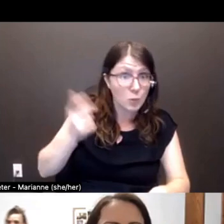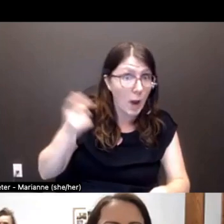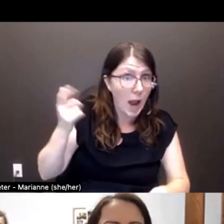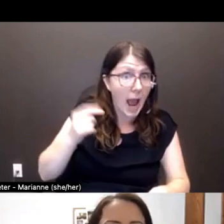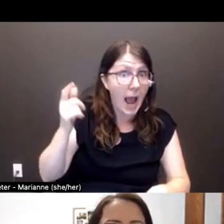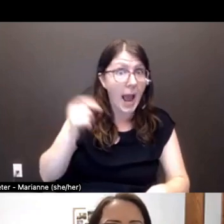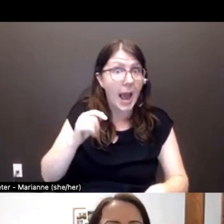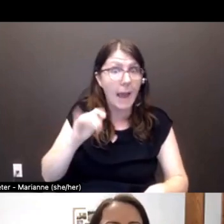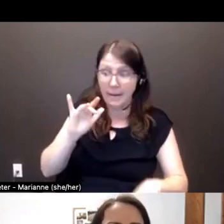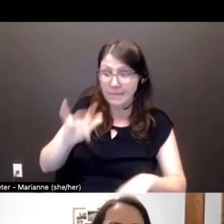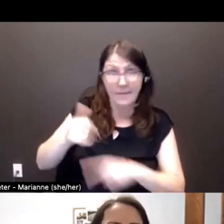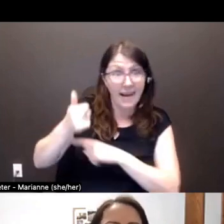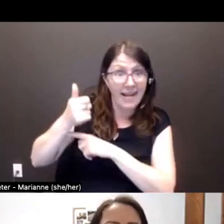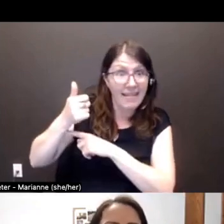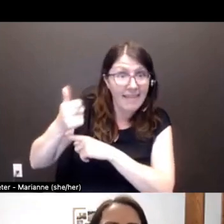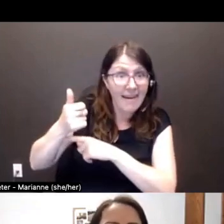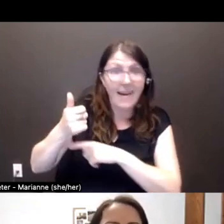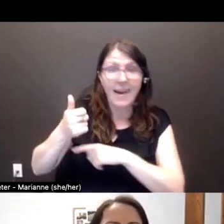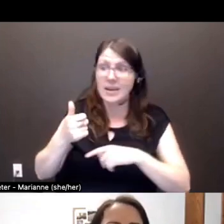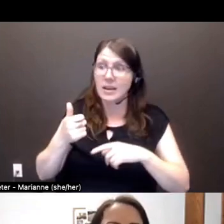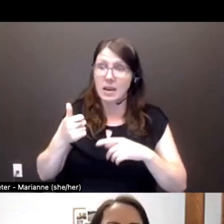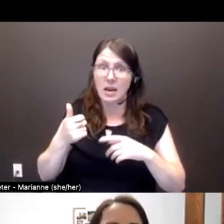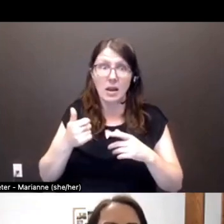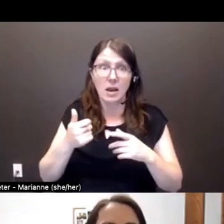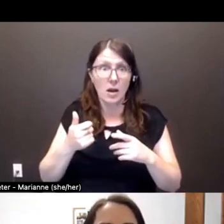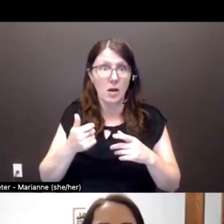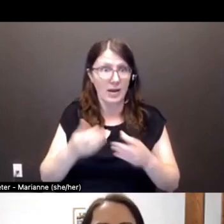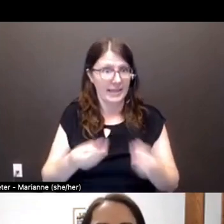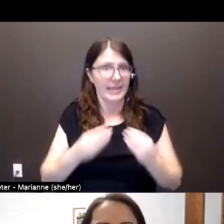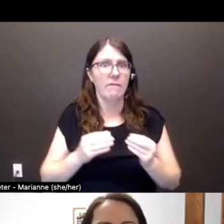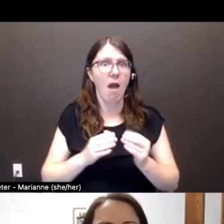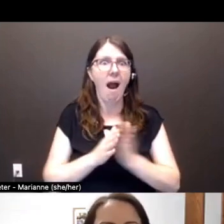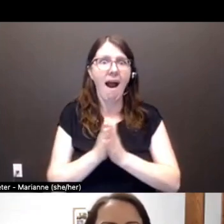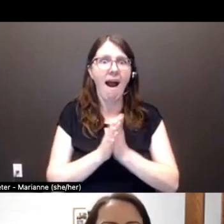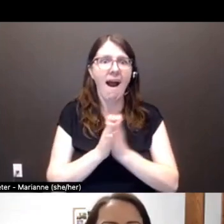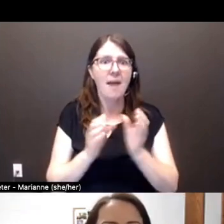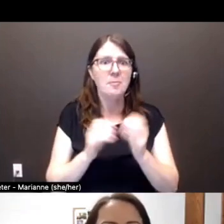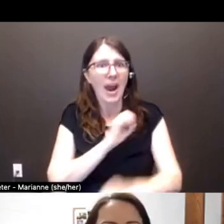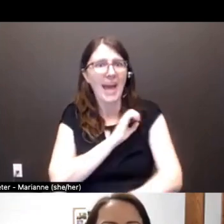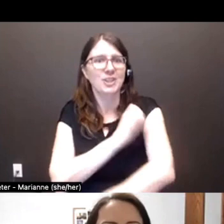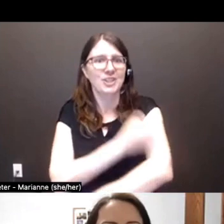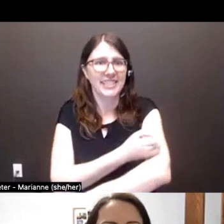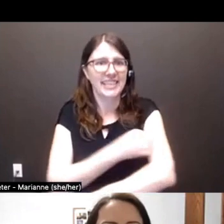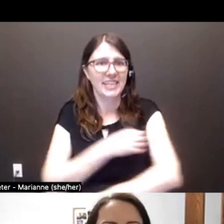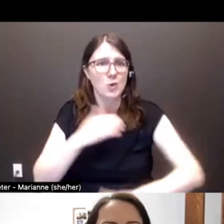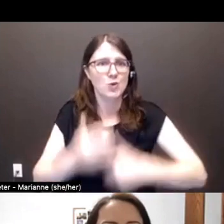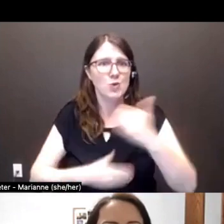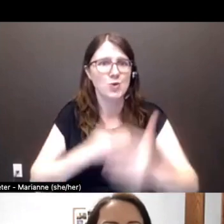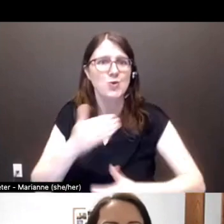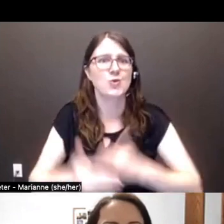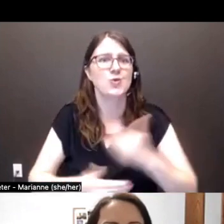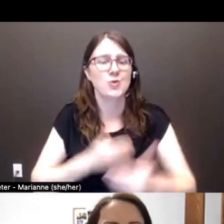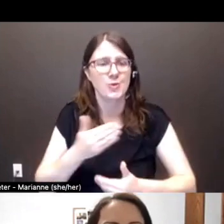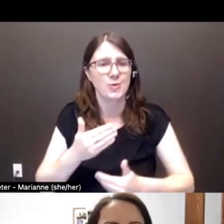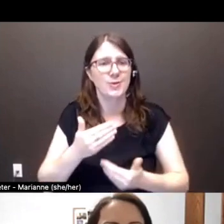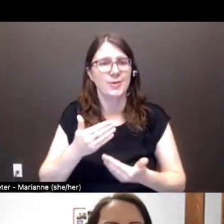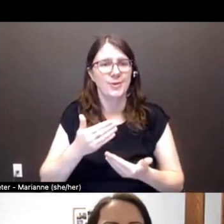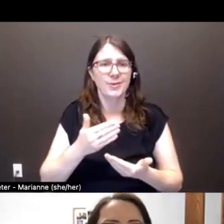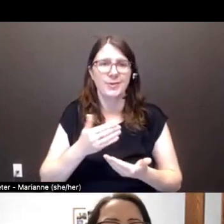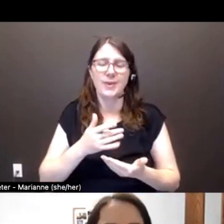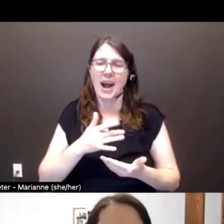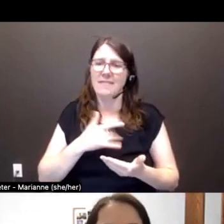like that's so rewarding. So it's a lot of work, I guess, to get there, but then I think it's really rewarding to have